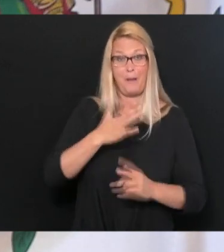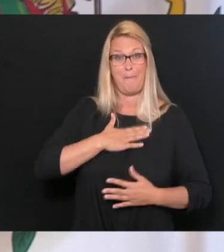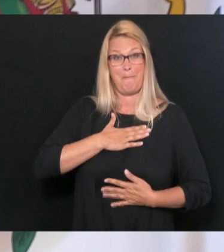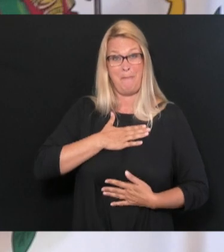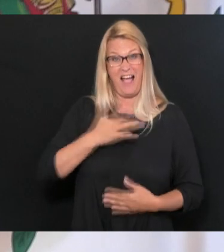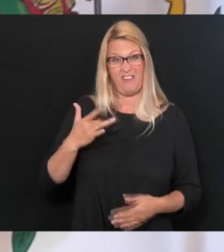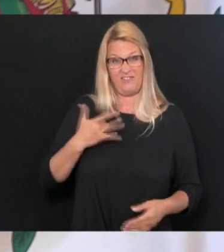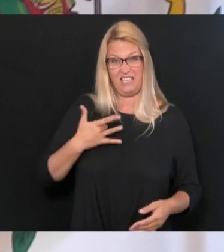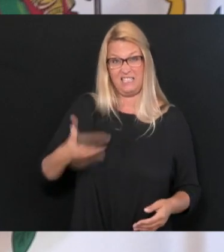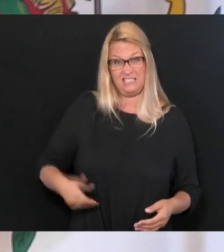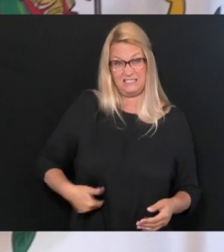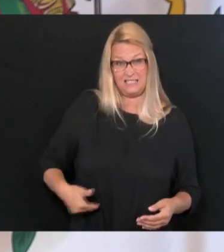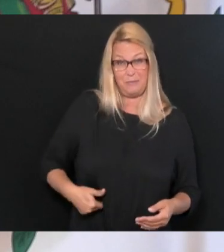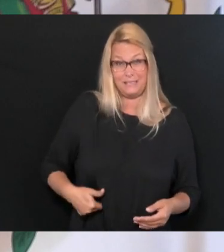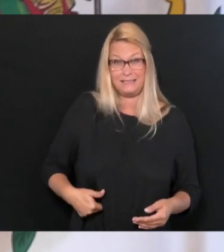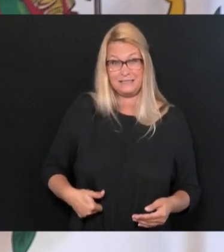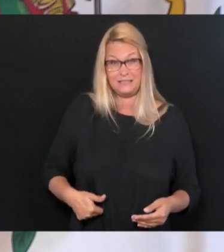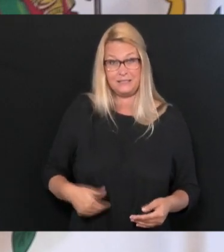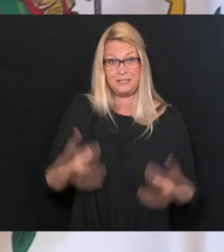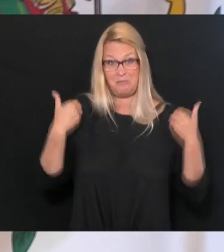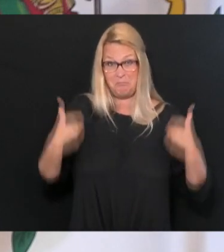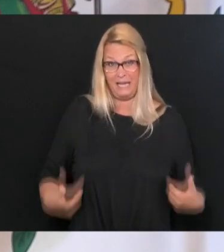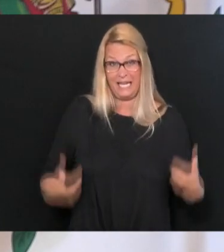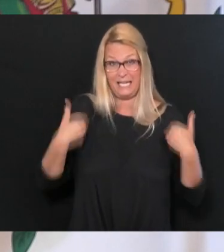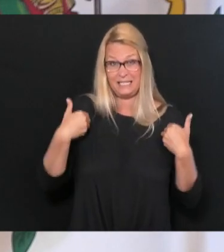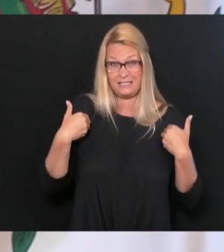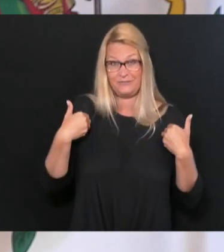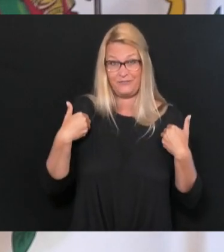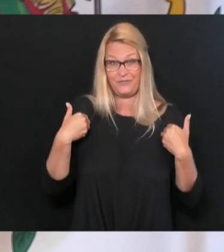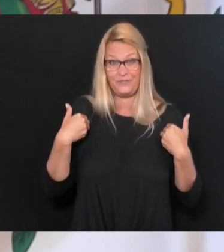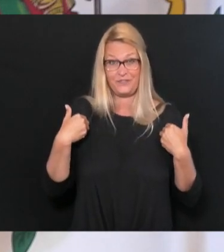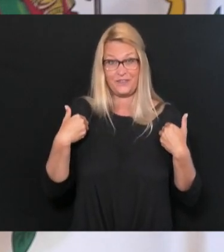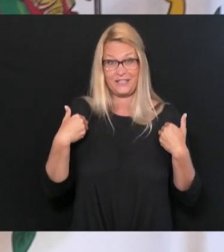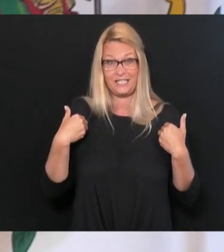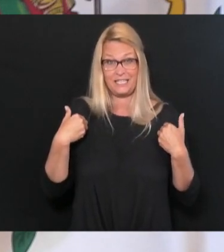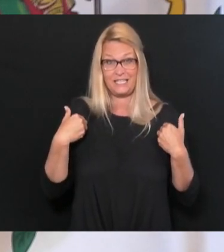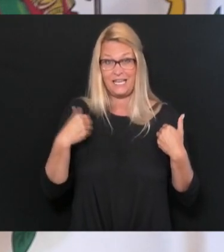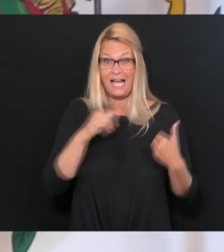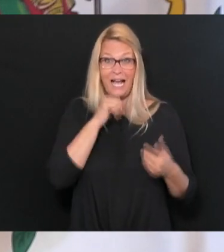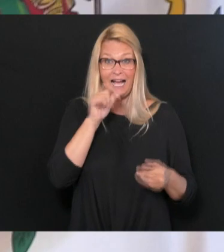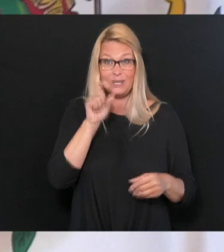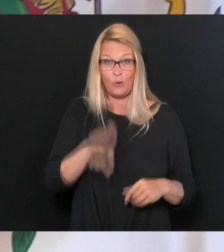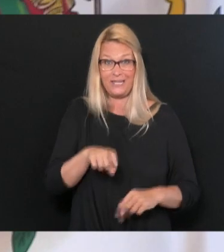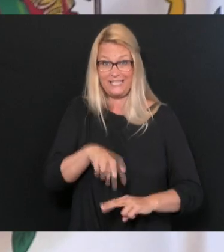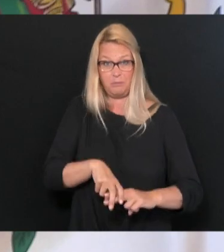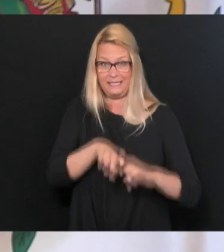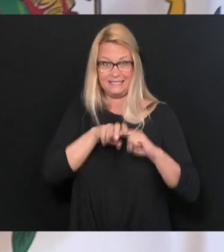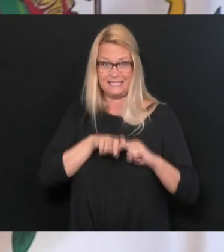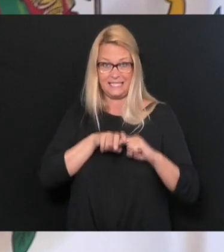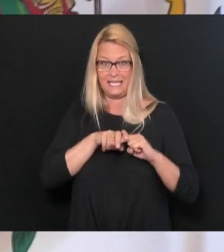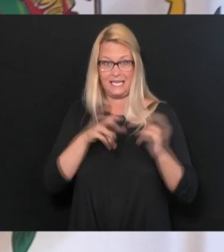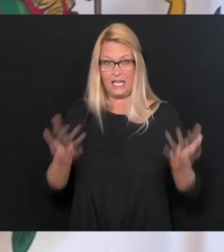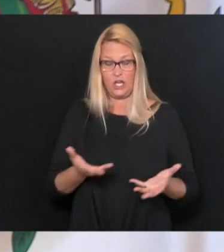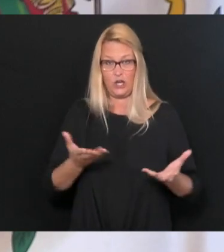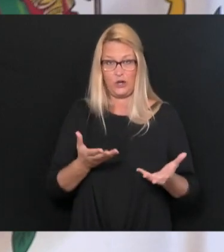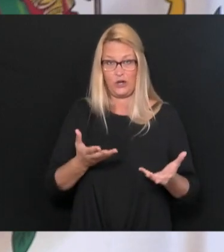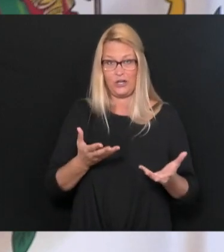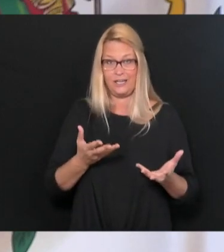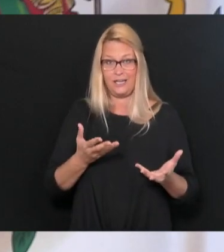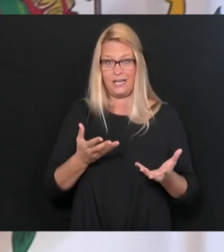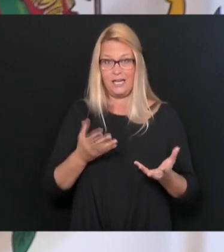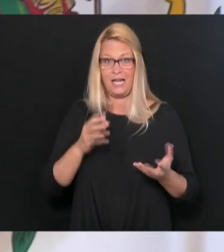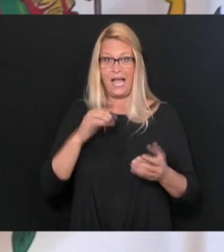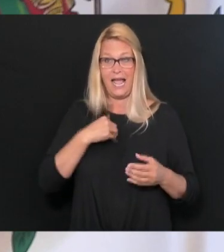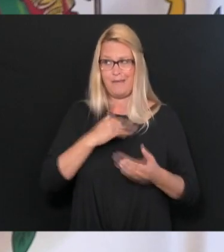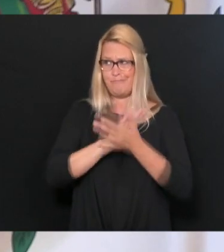this. Jim Justice doesn't need to be sitting here, and Jim Justice didn't need to step up and